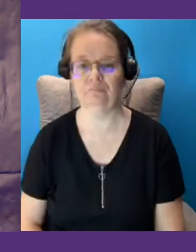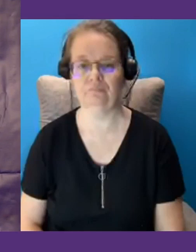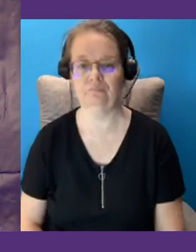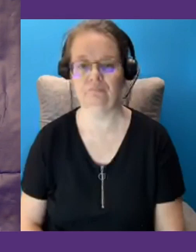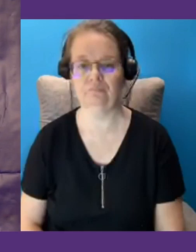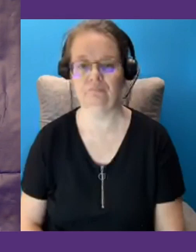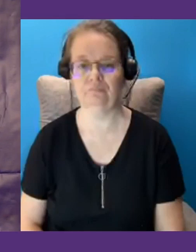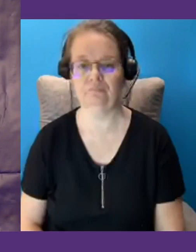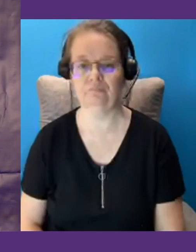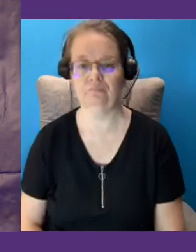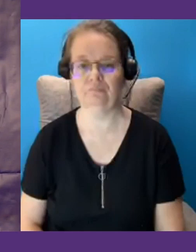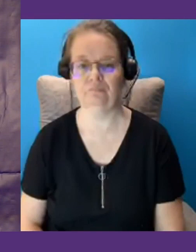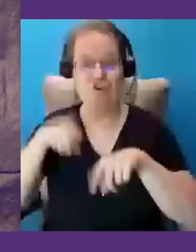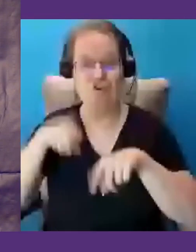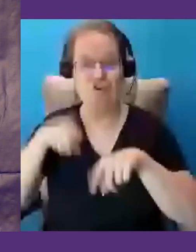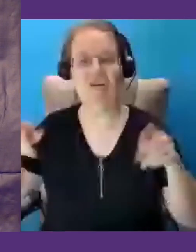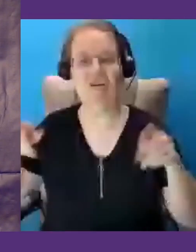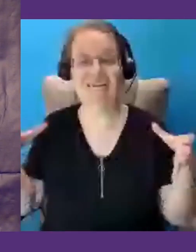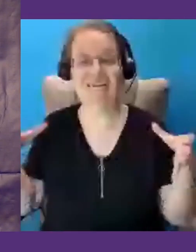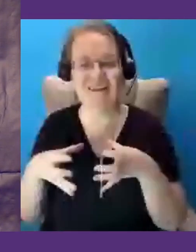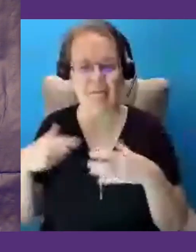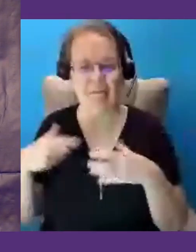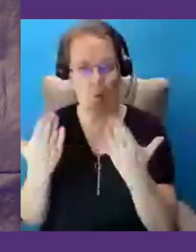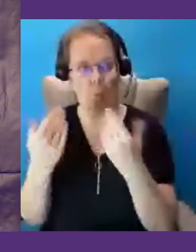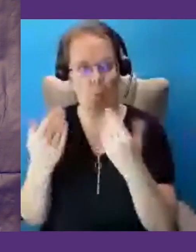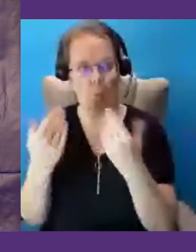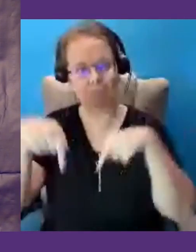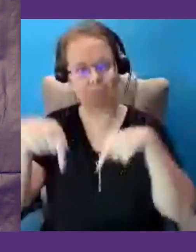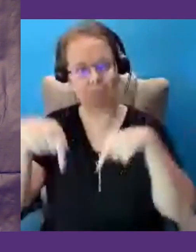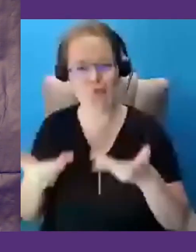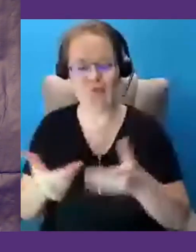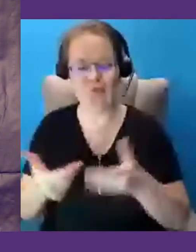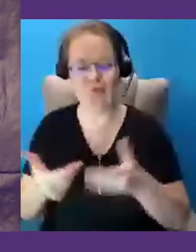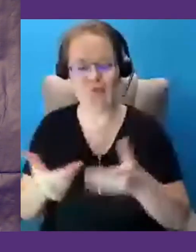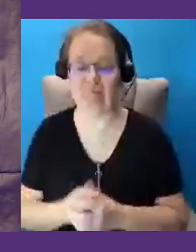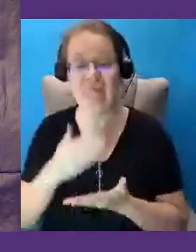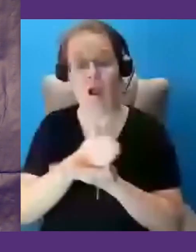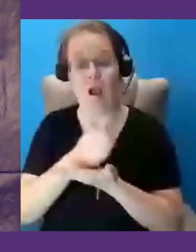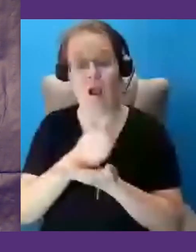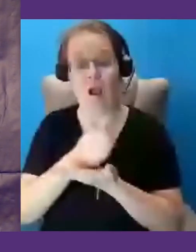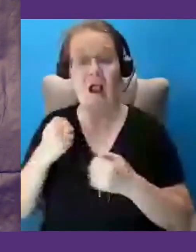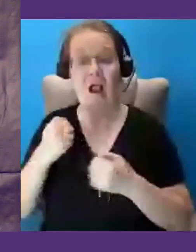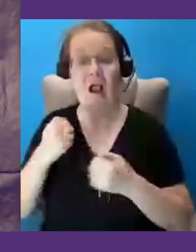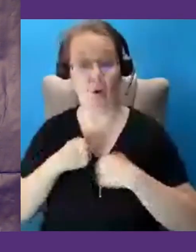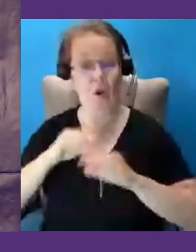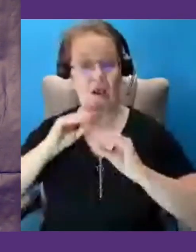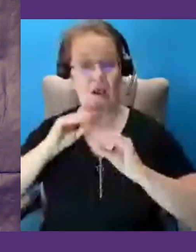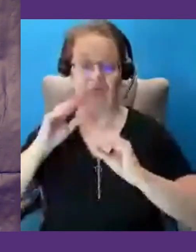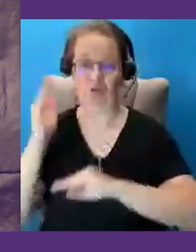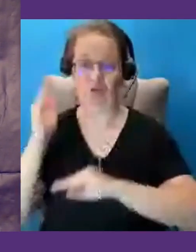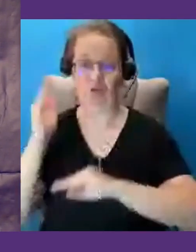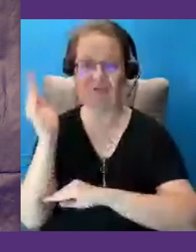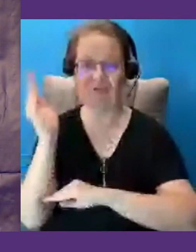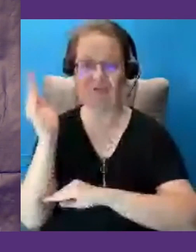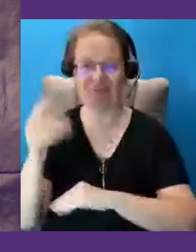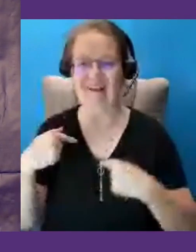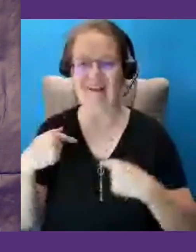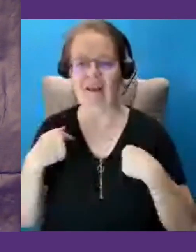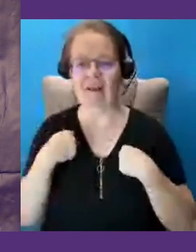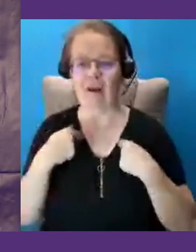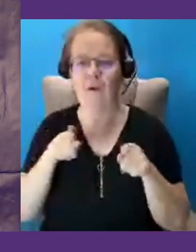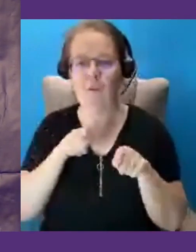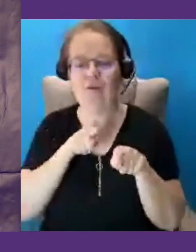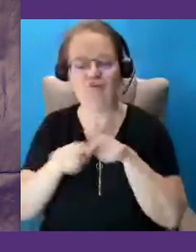here today. As part of our briefing, I was told to be more descriptive of my language, so for those with